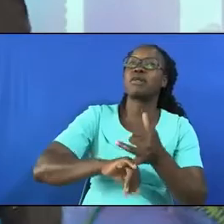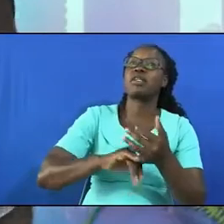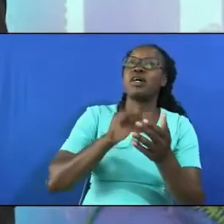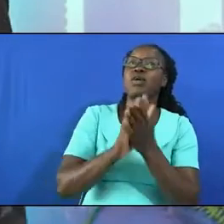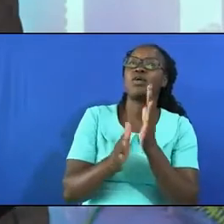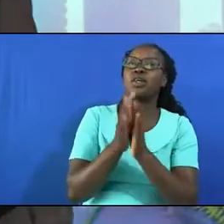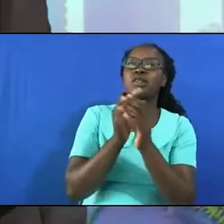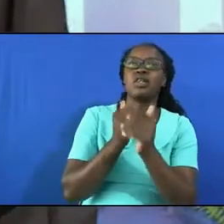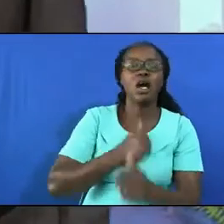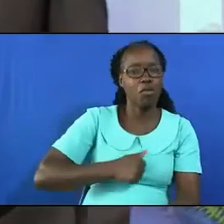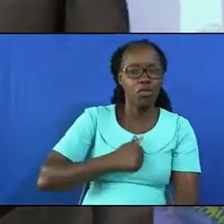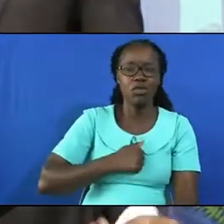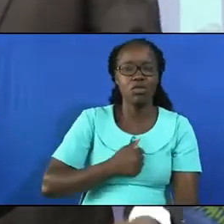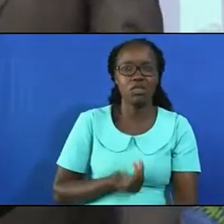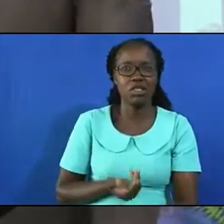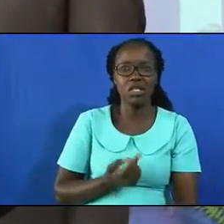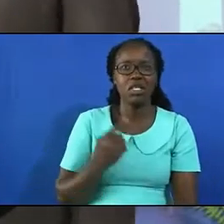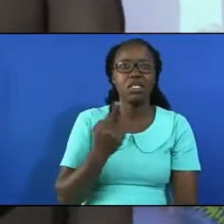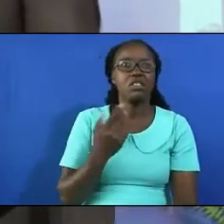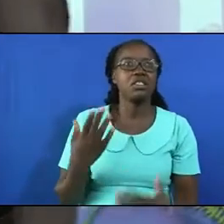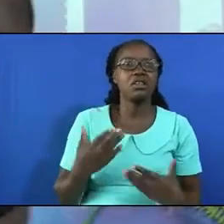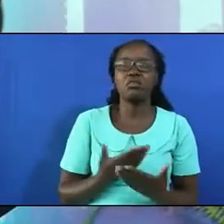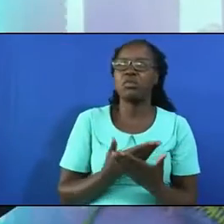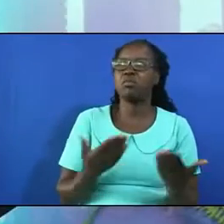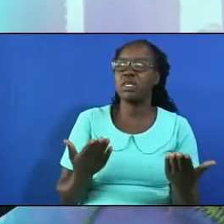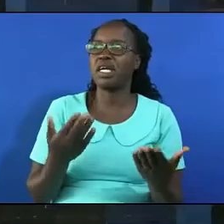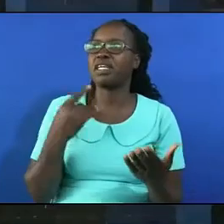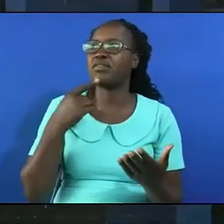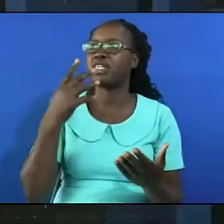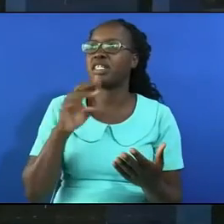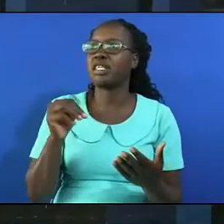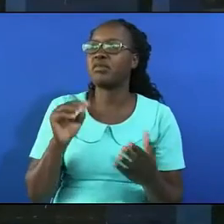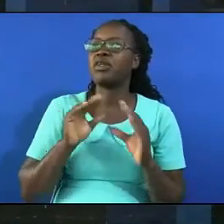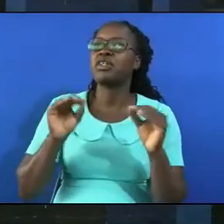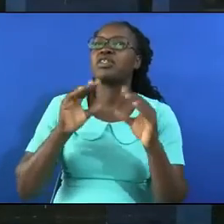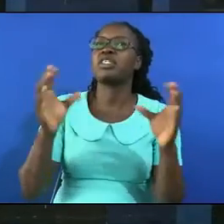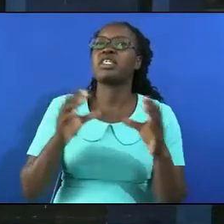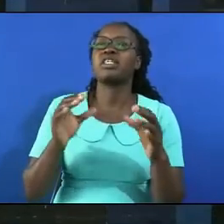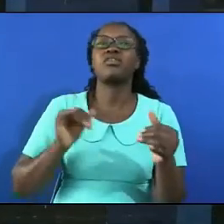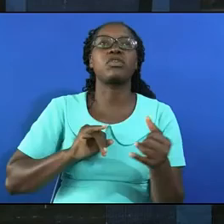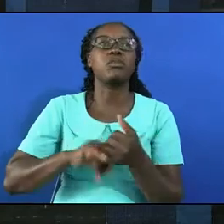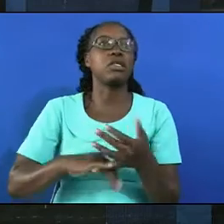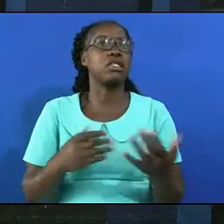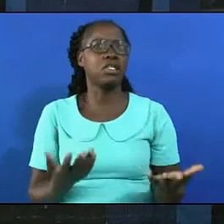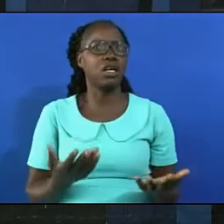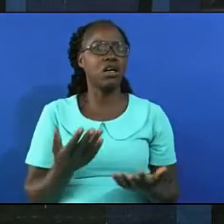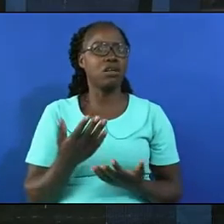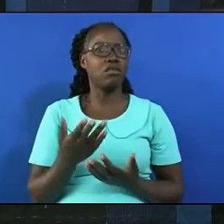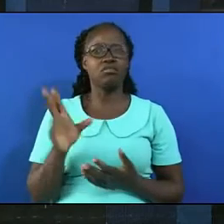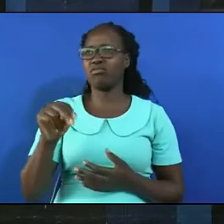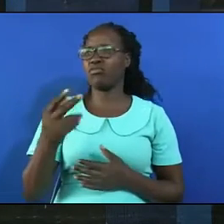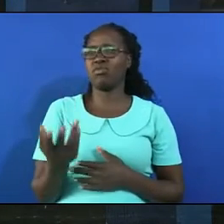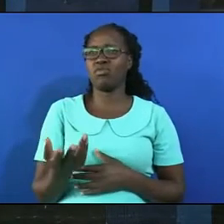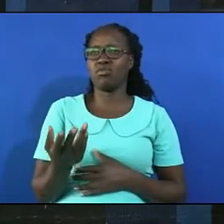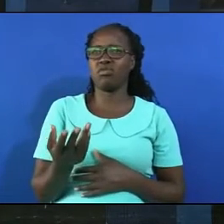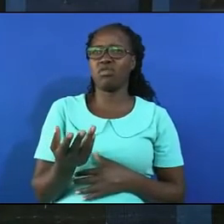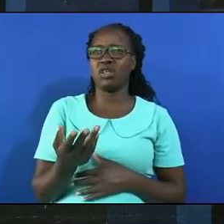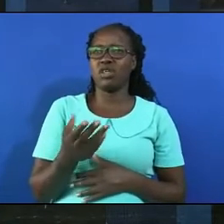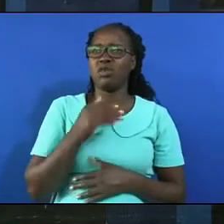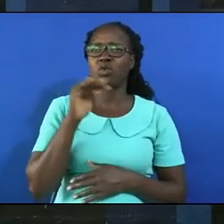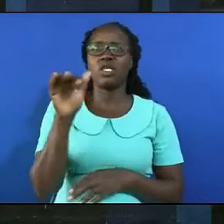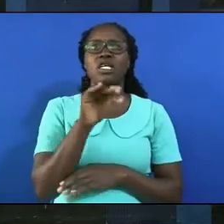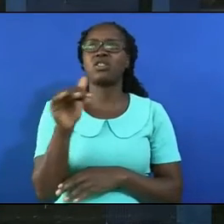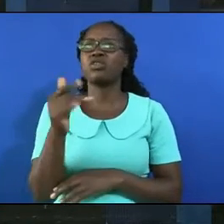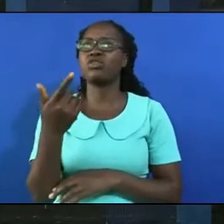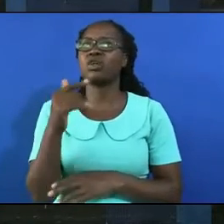without apology. There are single people here. If you tell, can you teach the class of the married? No, you know, we are not